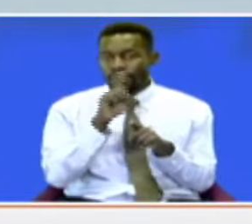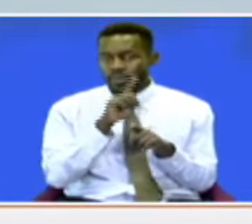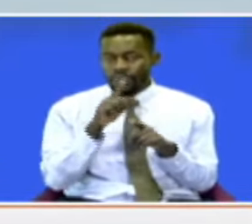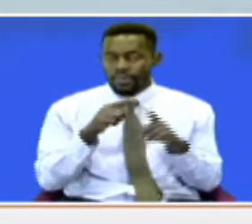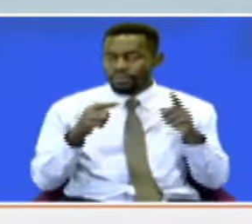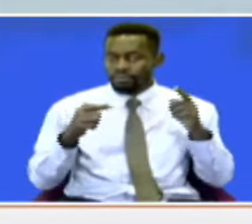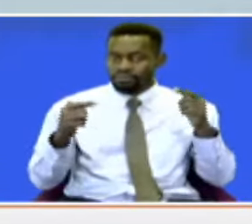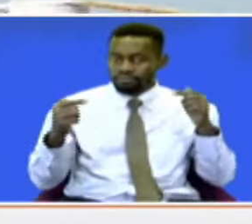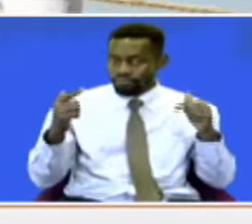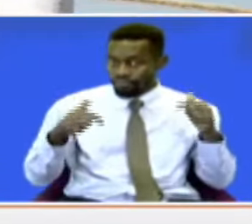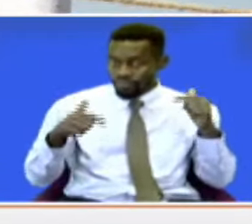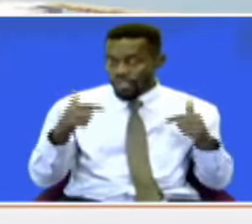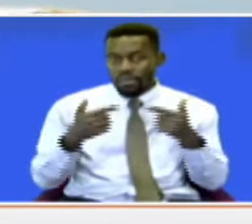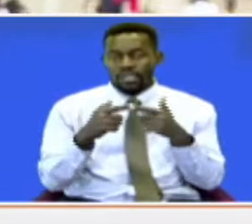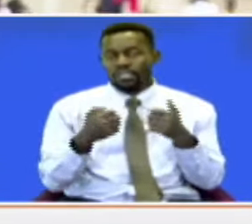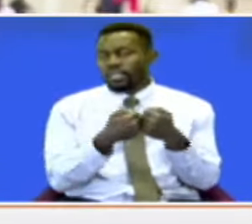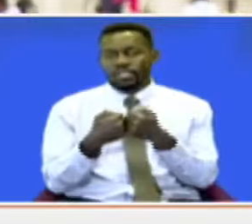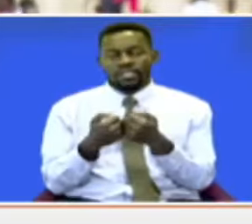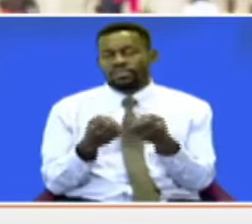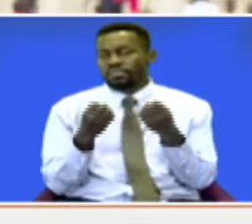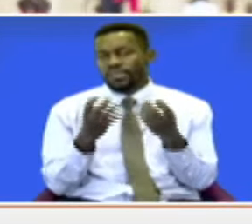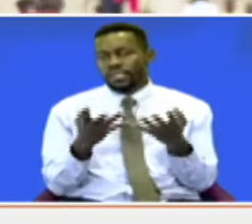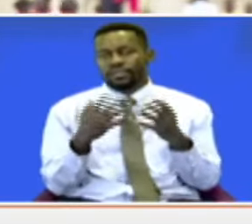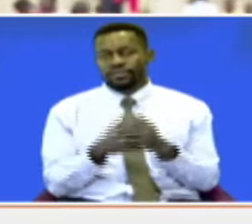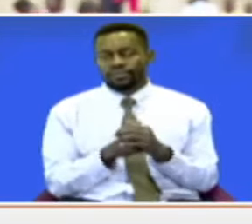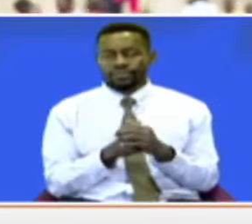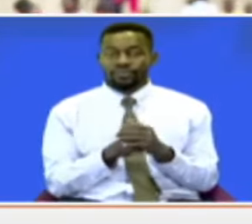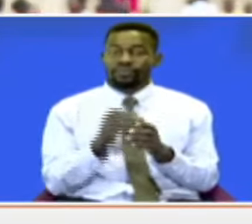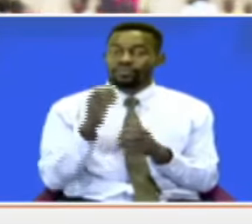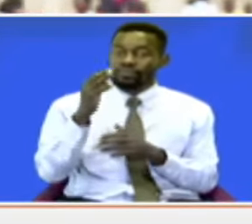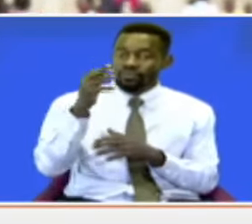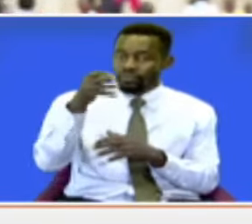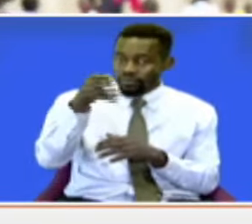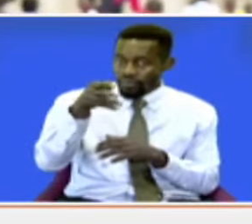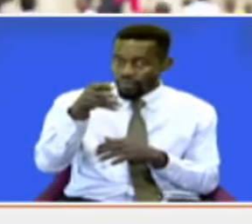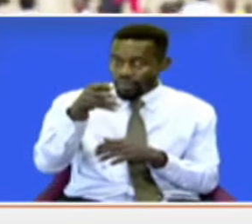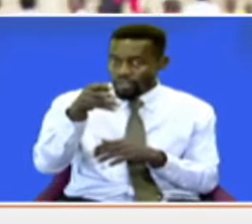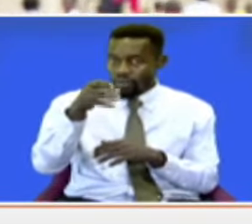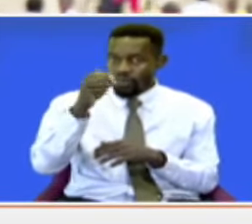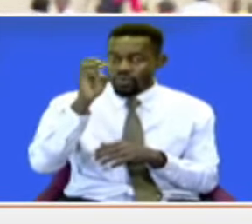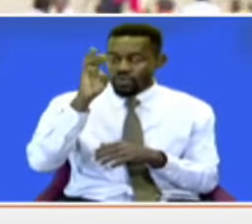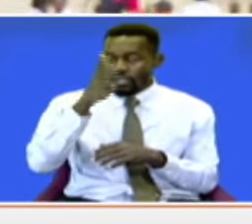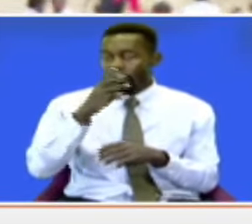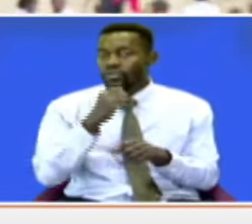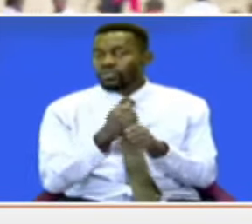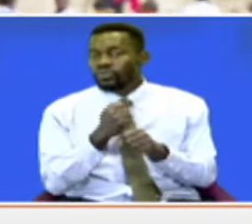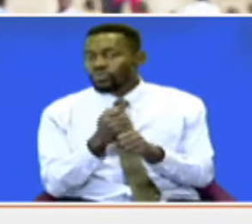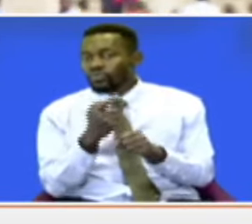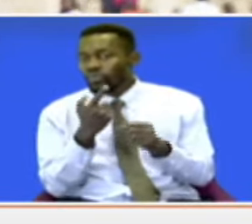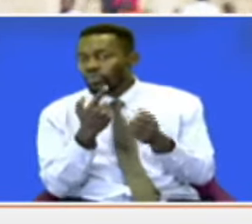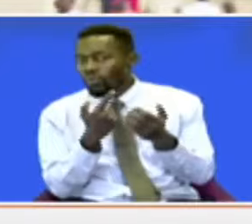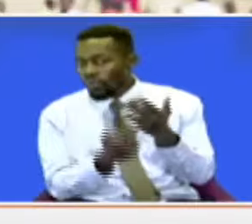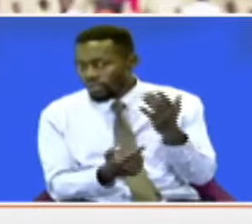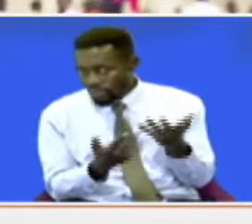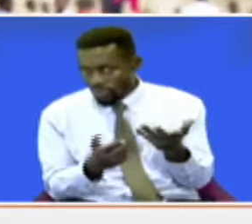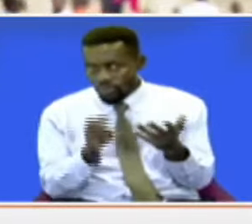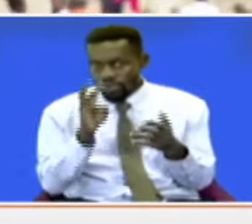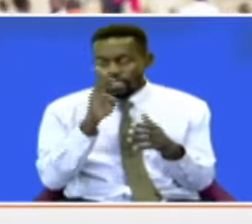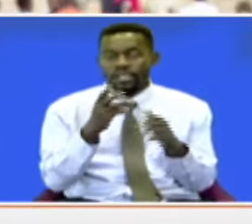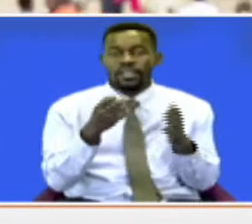a myriad of challenges. Going forward, tupate hata usaidizi kutoka kwa Athletics Kenya, tupate